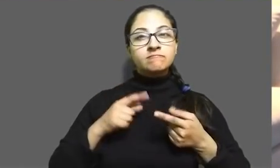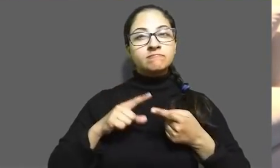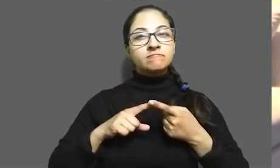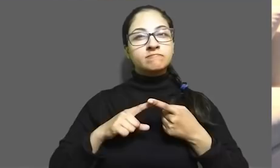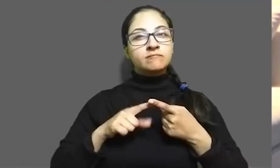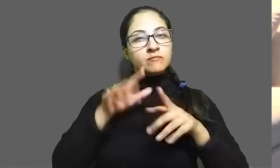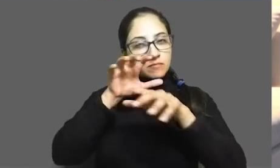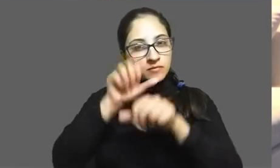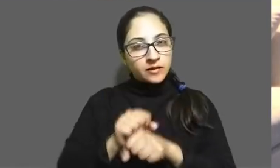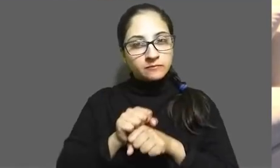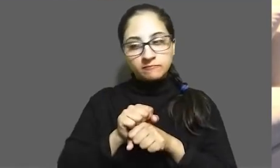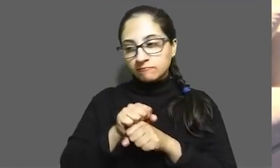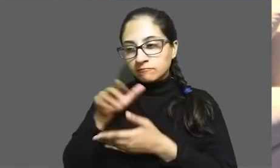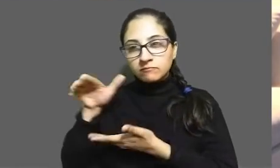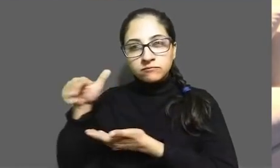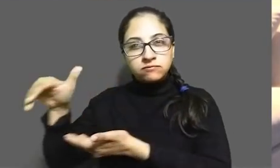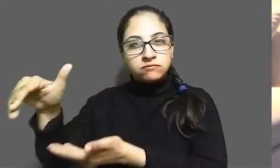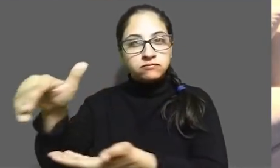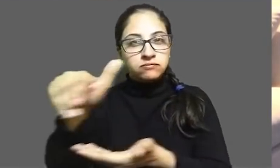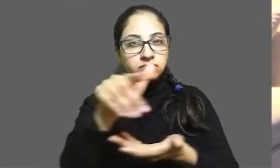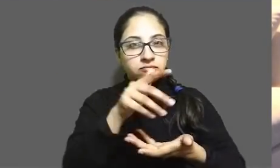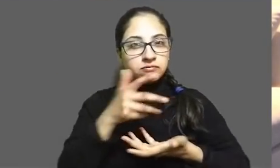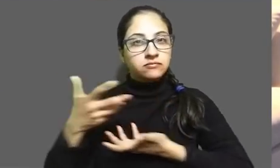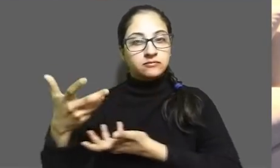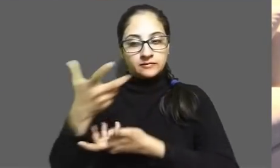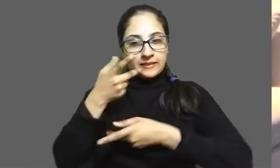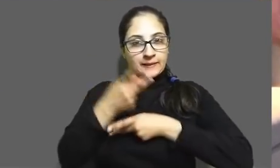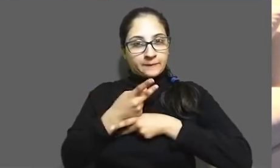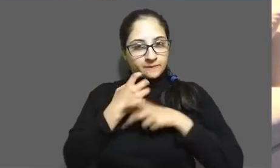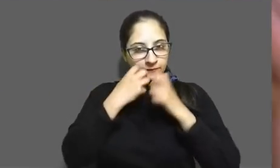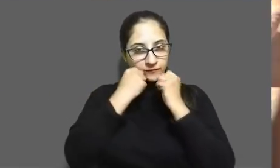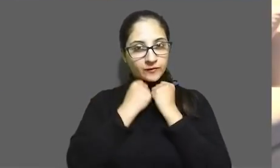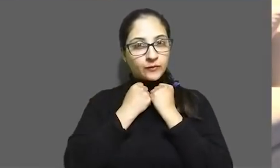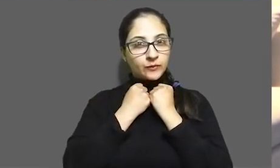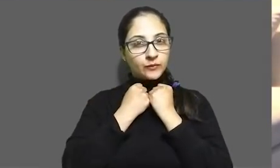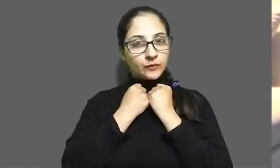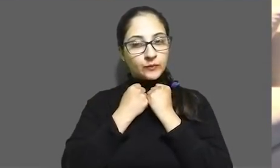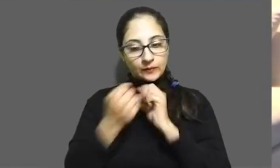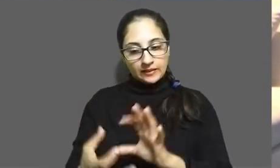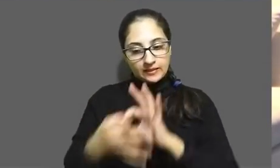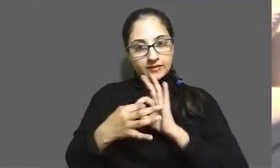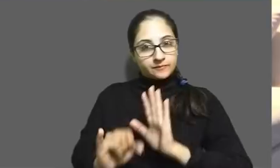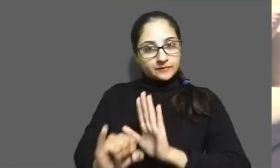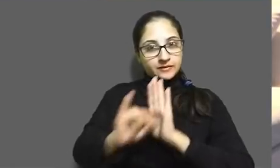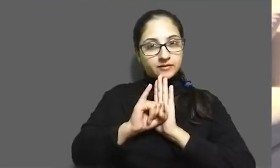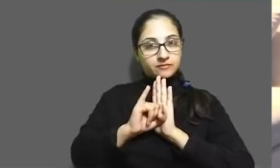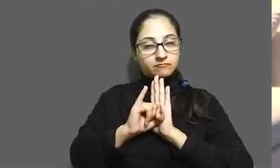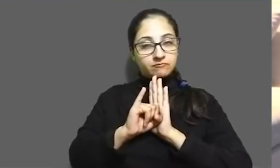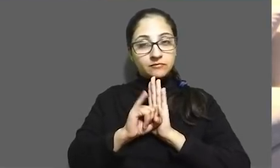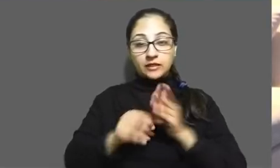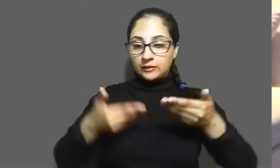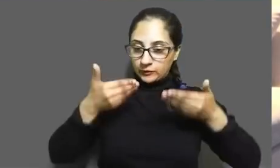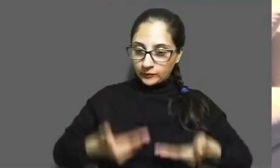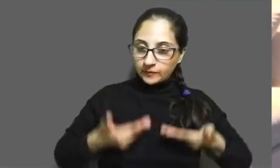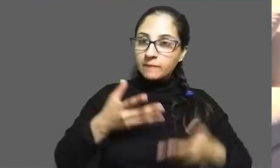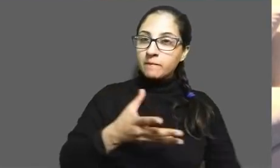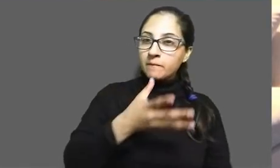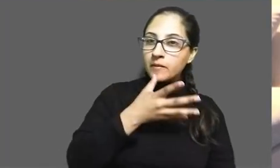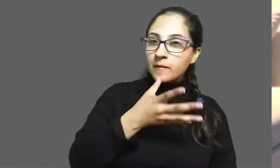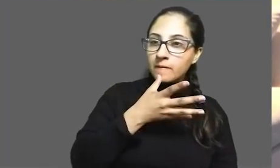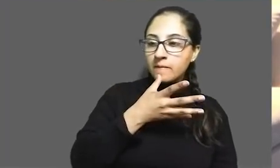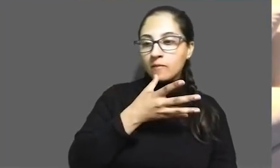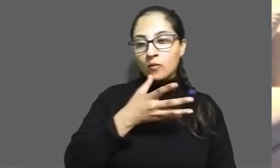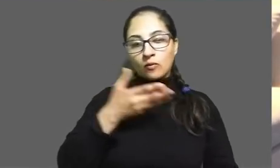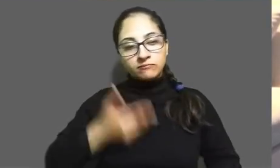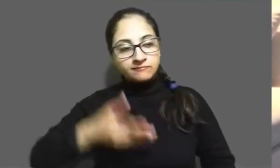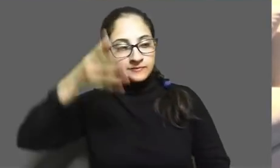difficult. Throughout our lives, we are conditioned to gather, to collect, because that accumulation defines us